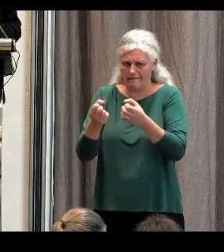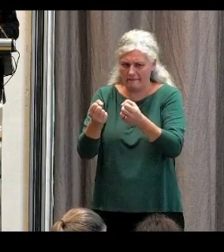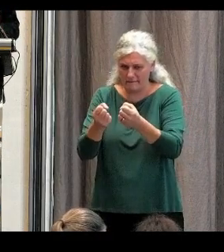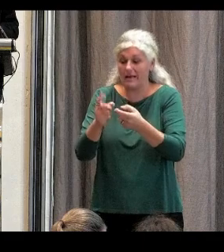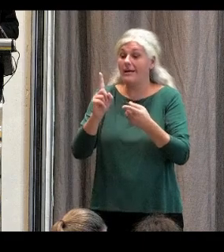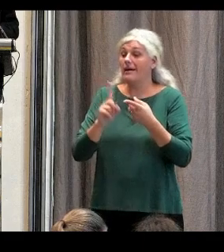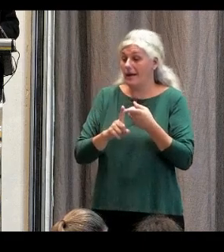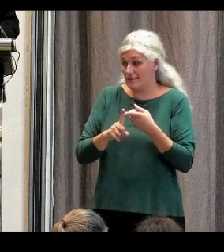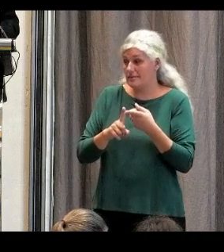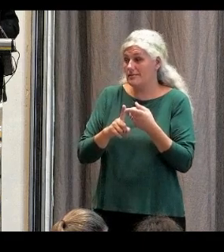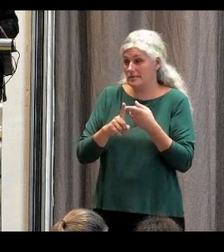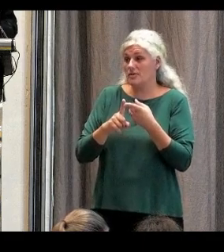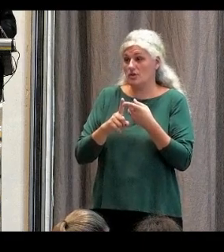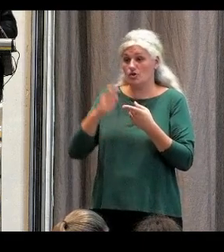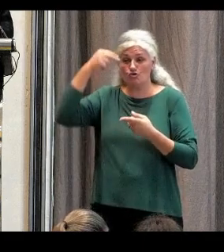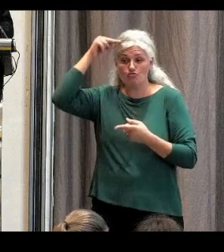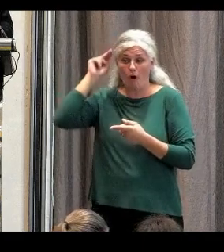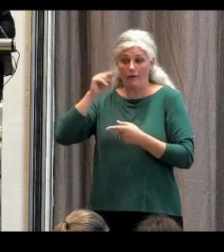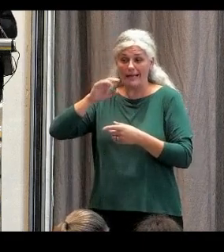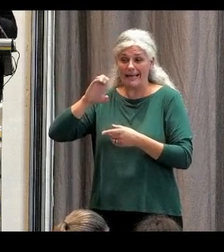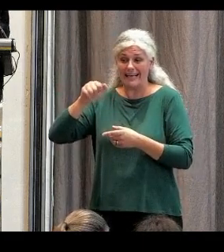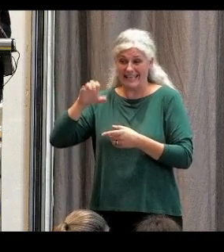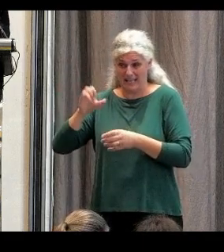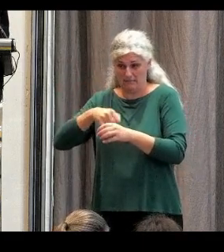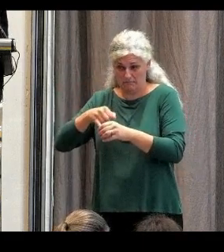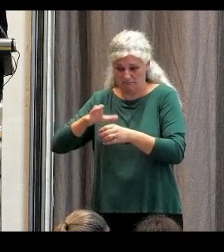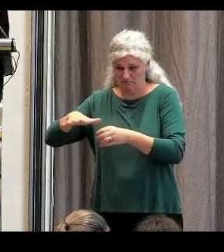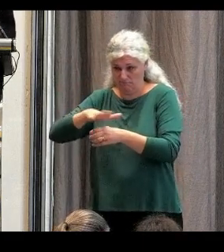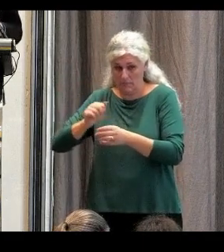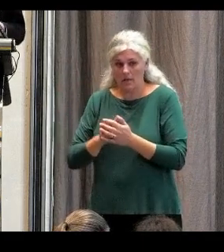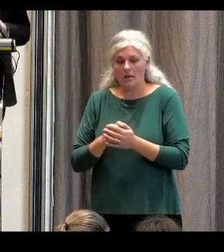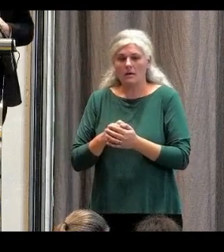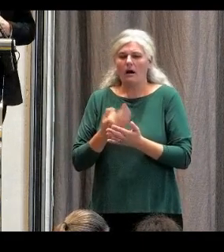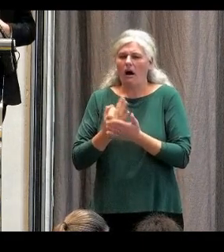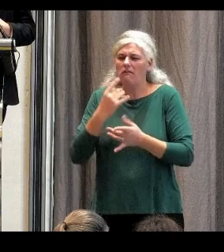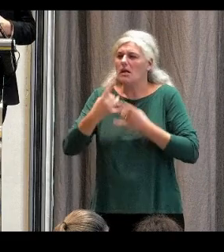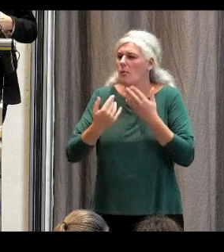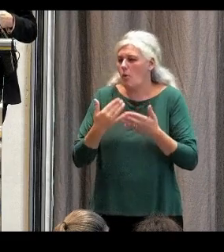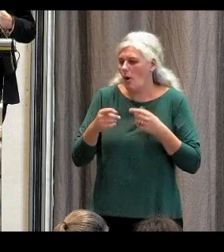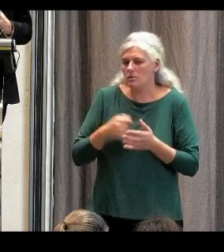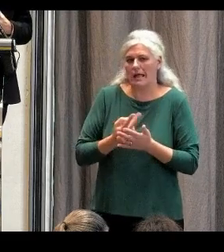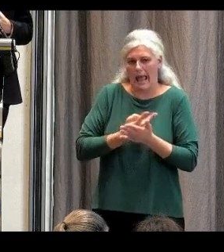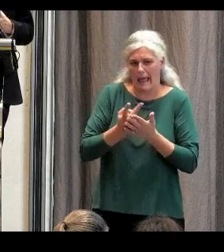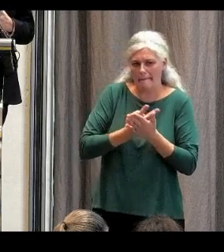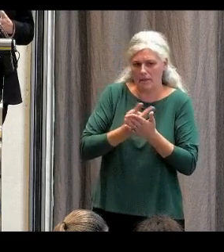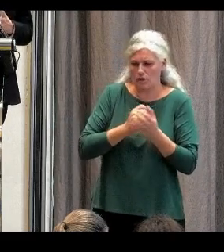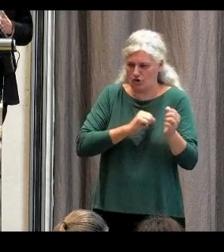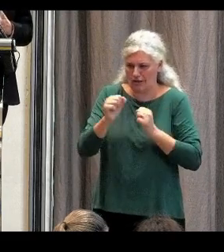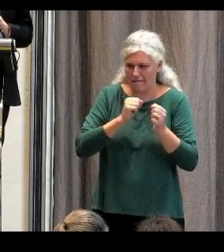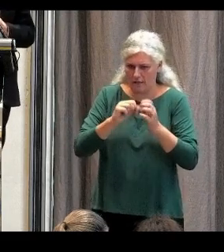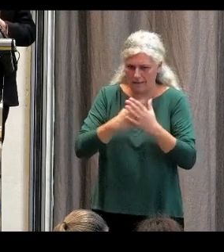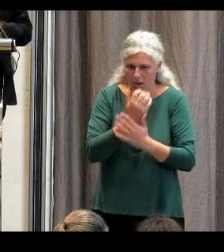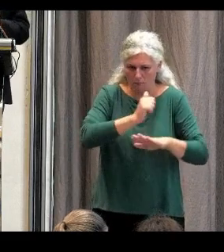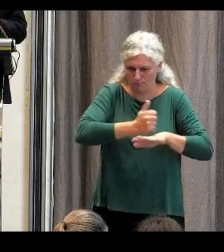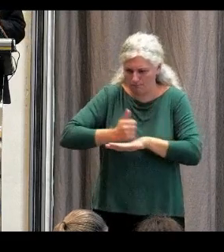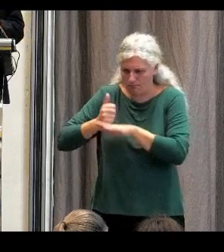in neurology clinics. And there's been a tendency, as epilepsy services have been developed,